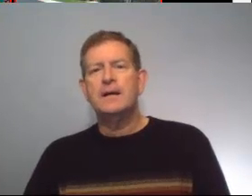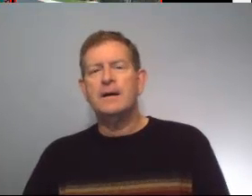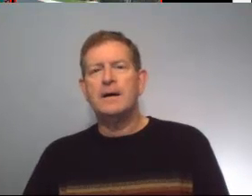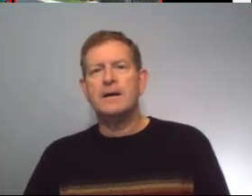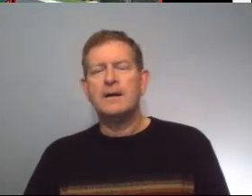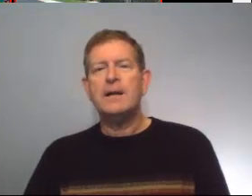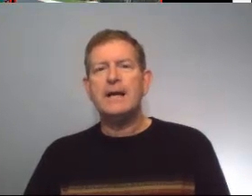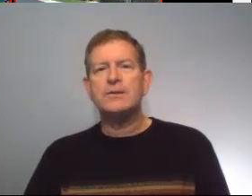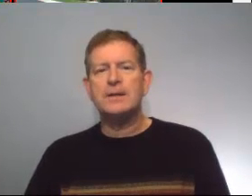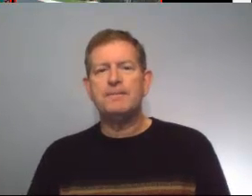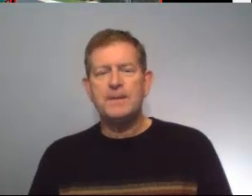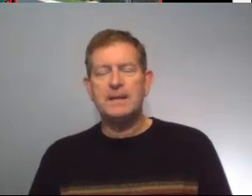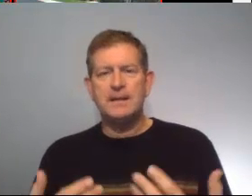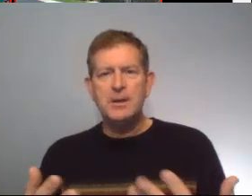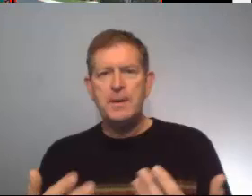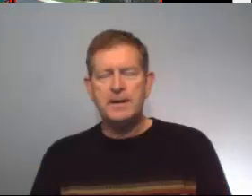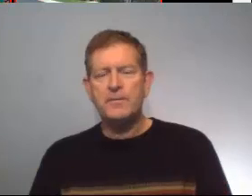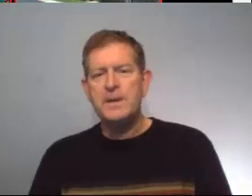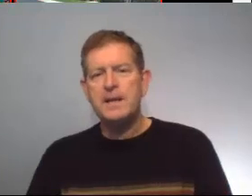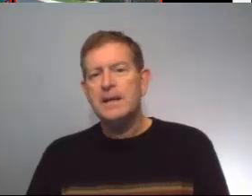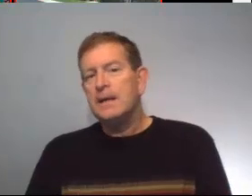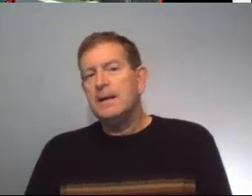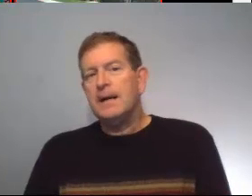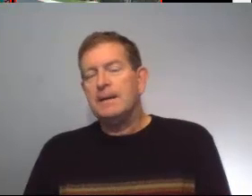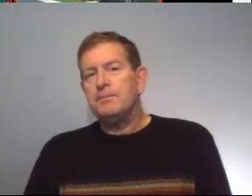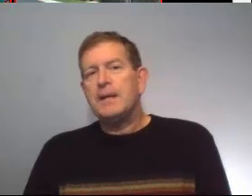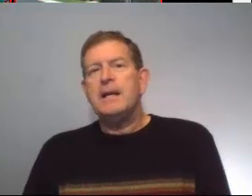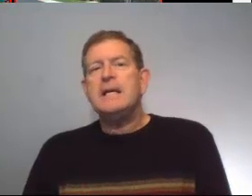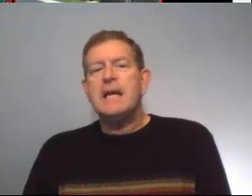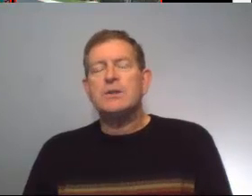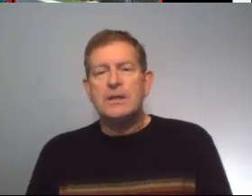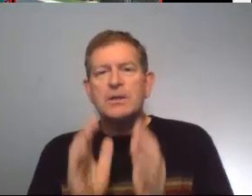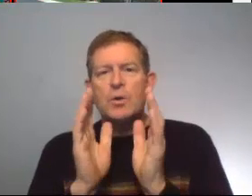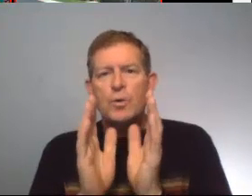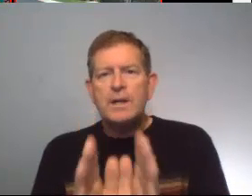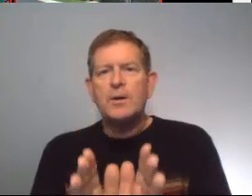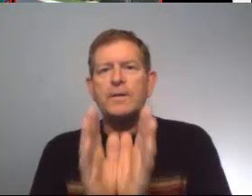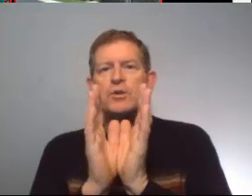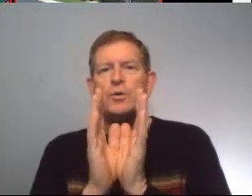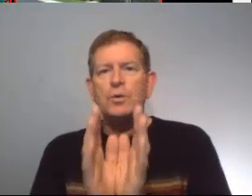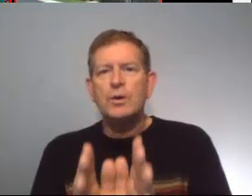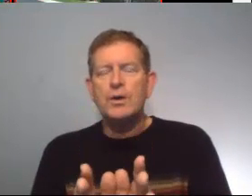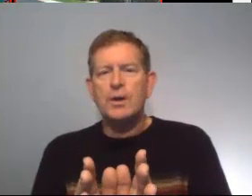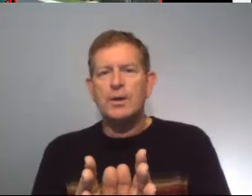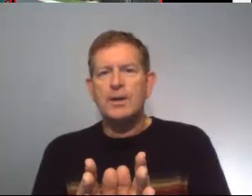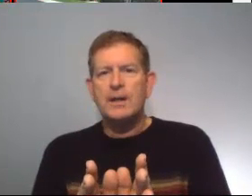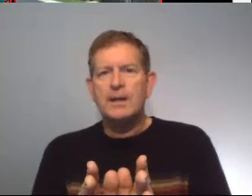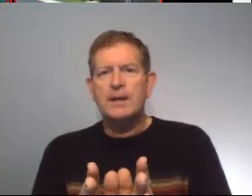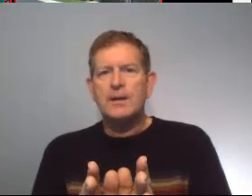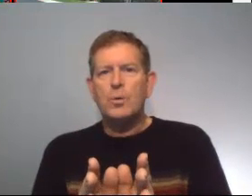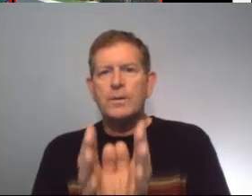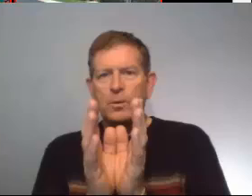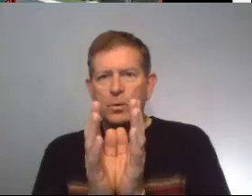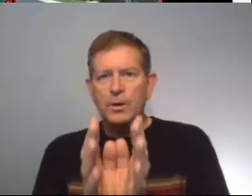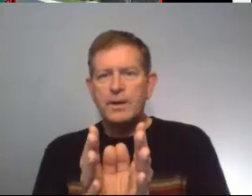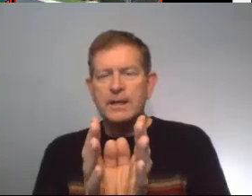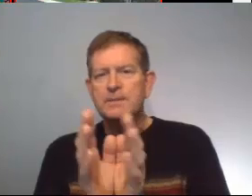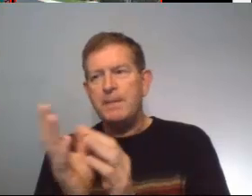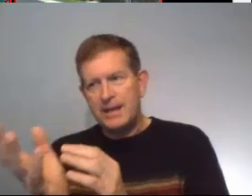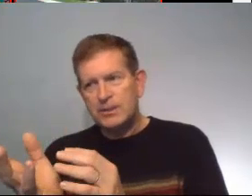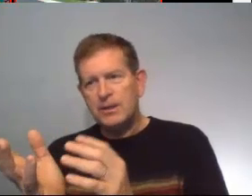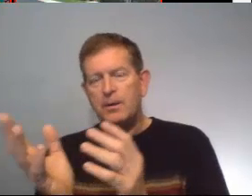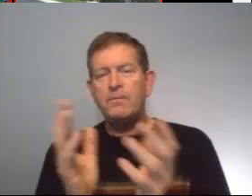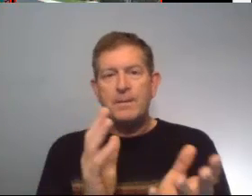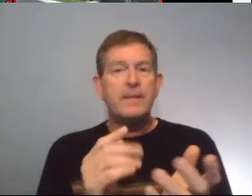take a class independent of me. But in any case, it's critical that you learn whether a word